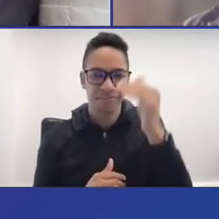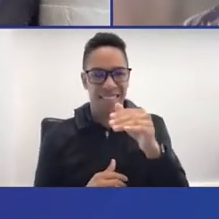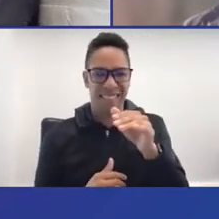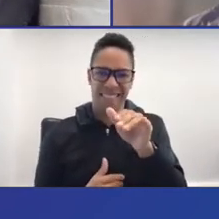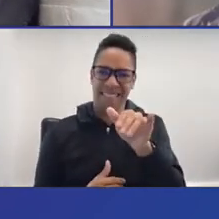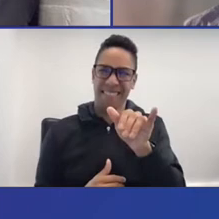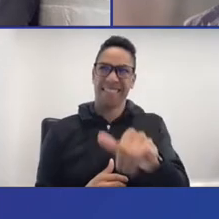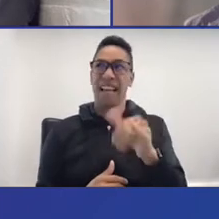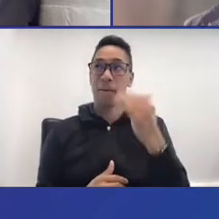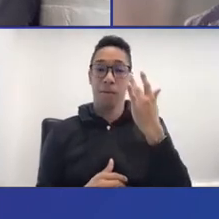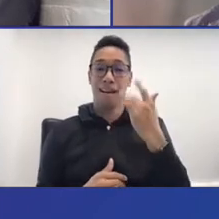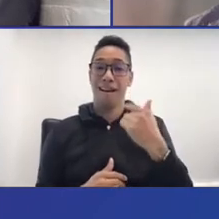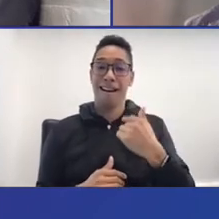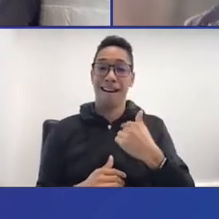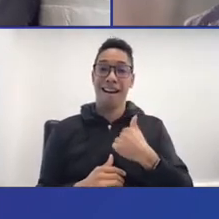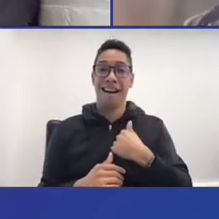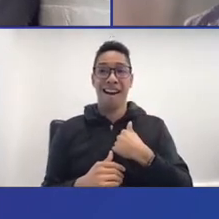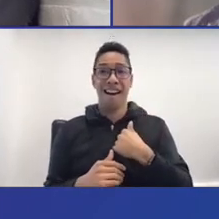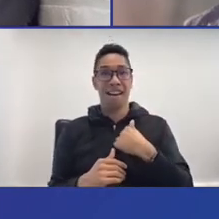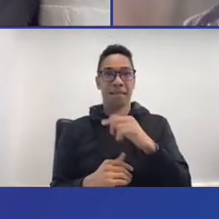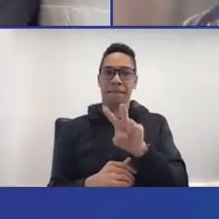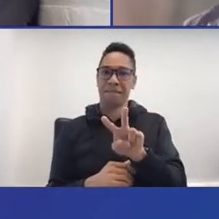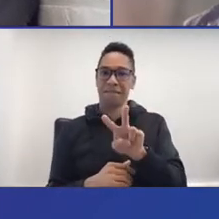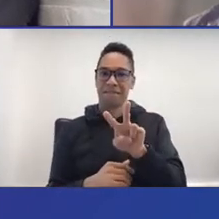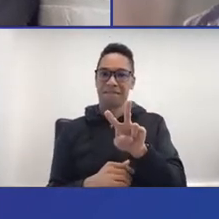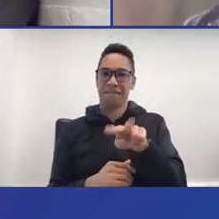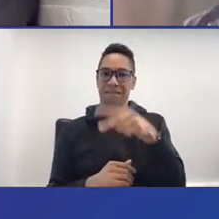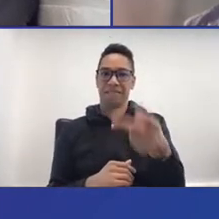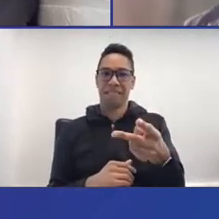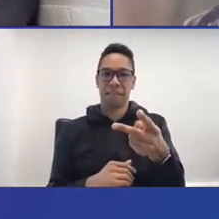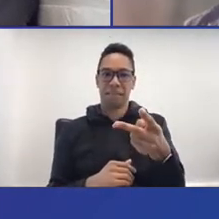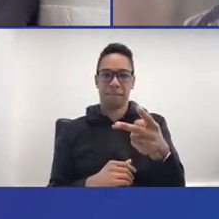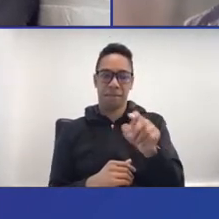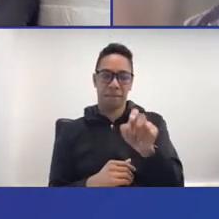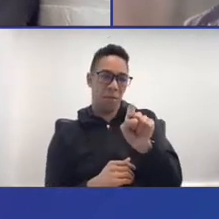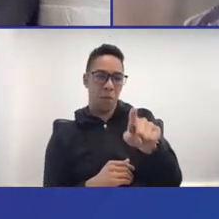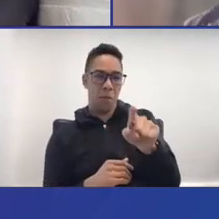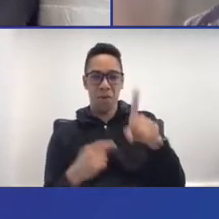really kind of like flipped that question when we were all like chatting that day.